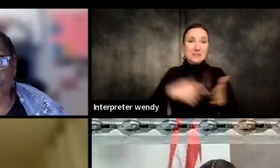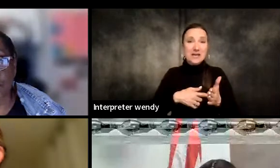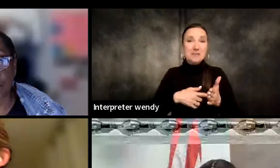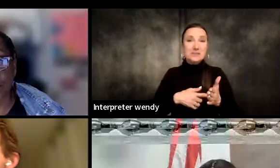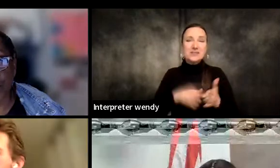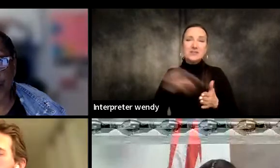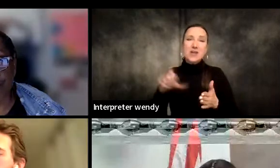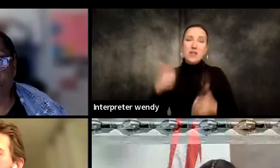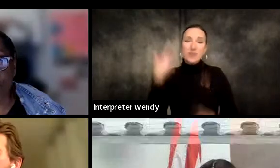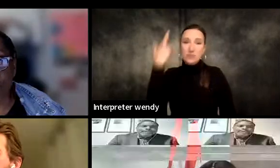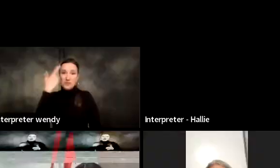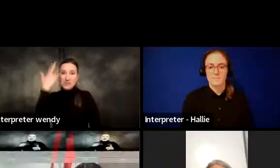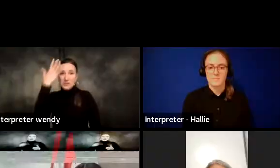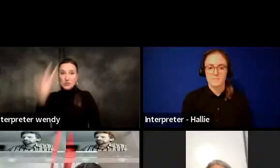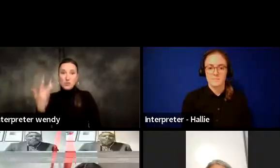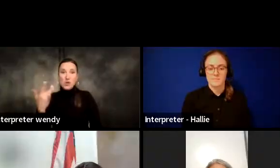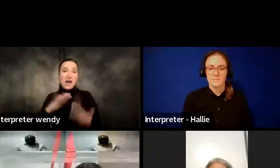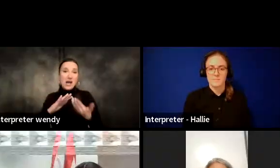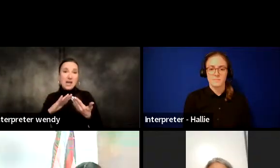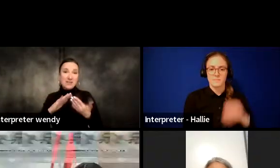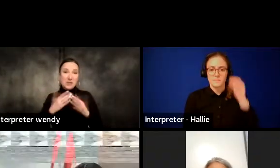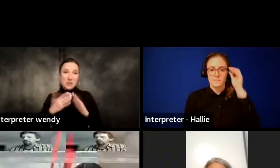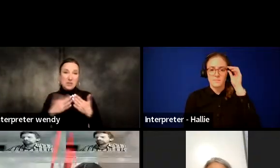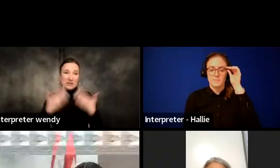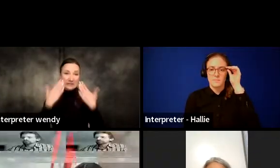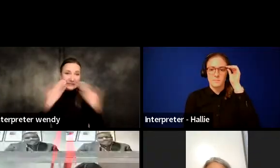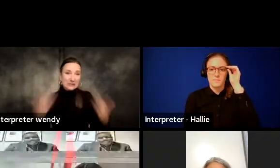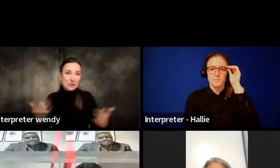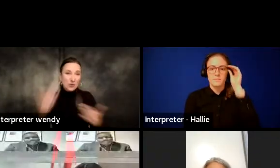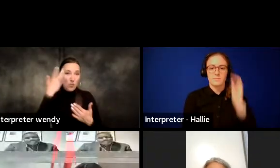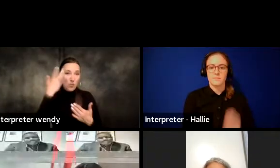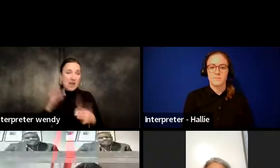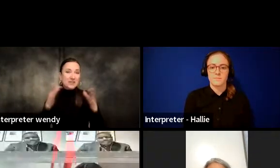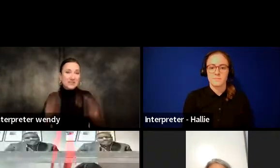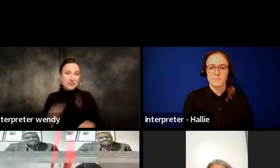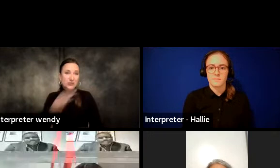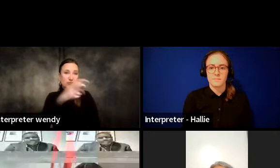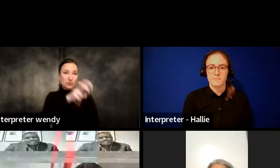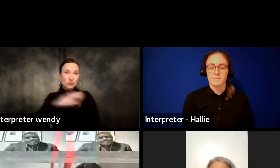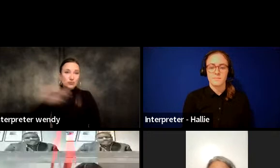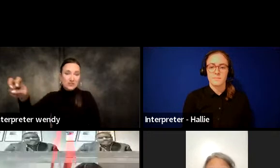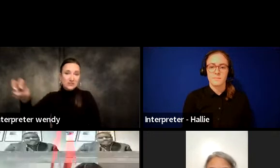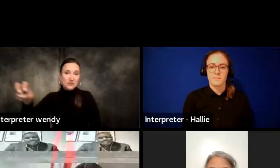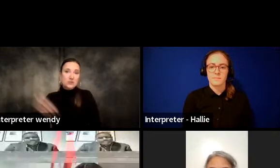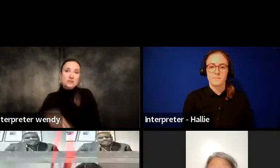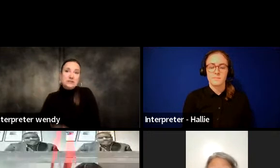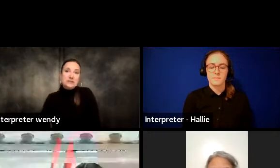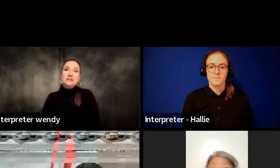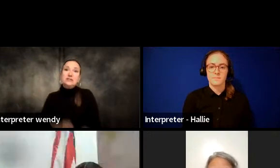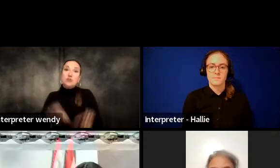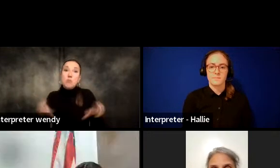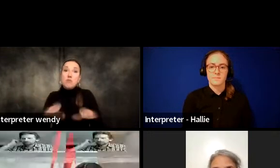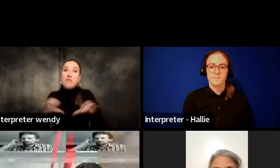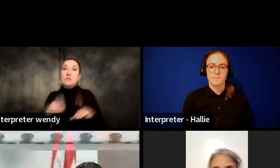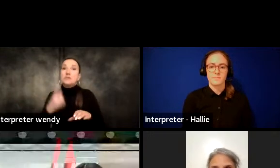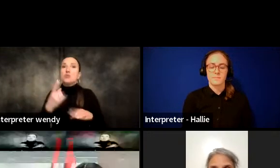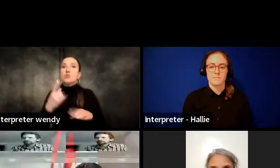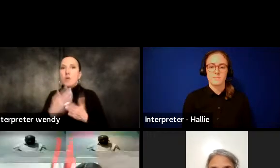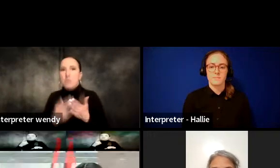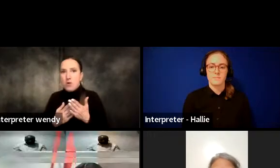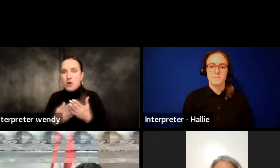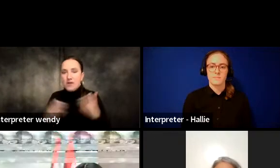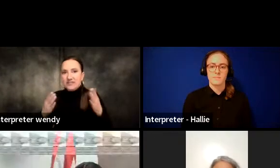some factors that the community may not be privy to that go into those decisions. So performance is just one factor, but I can tell you